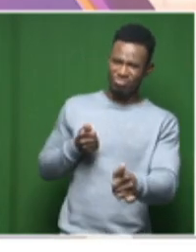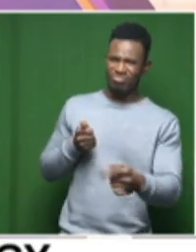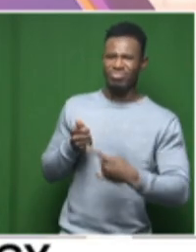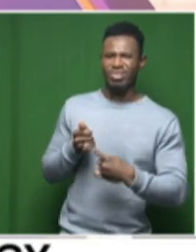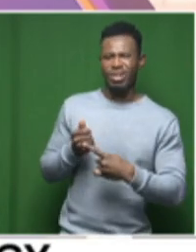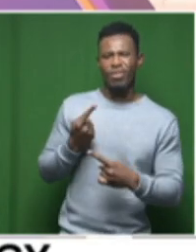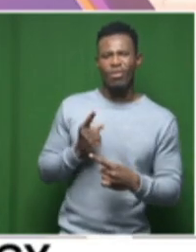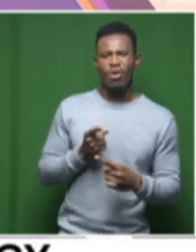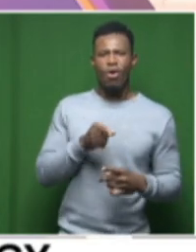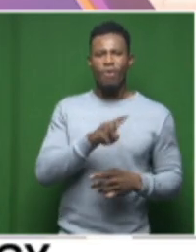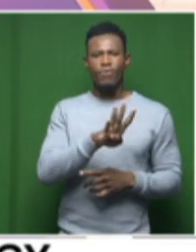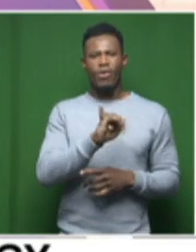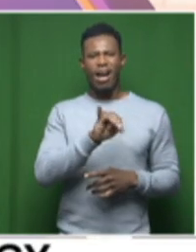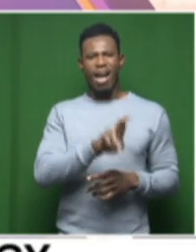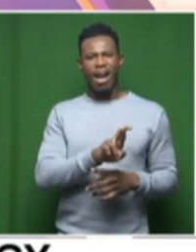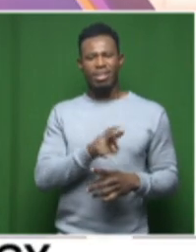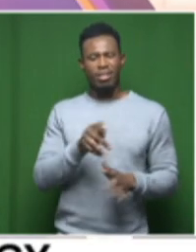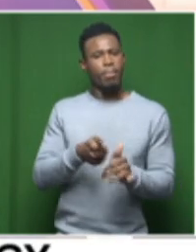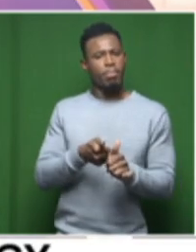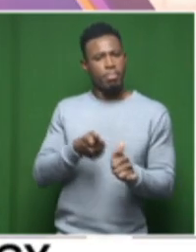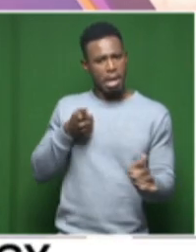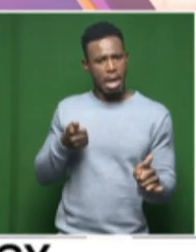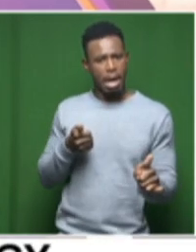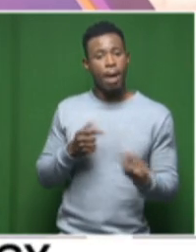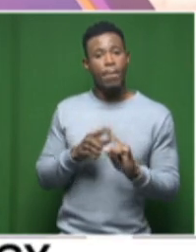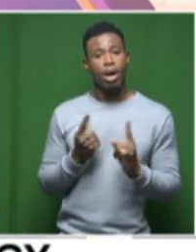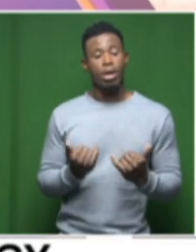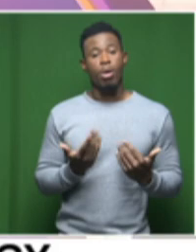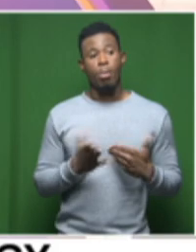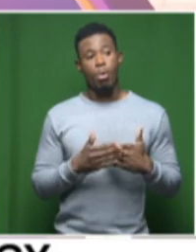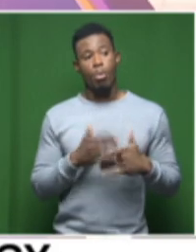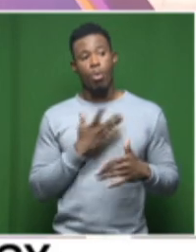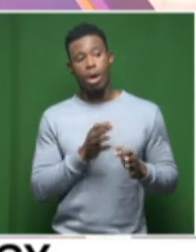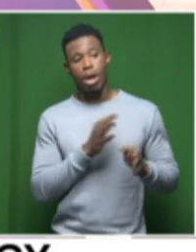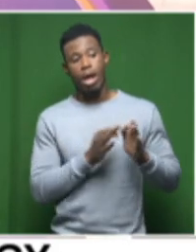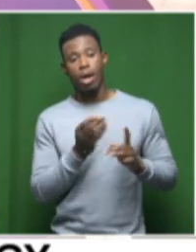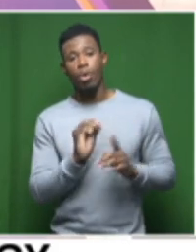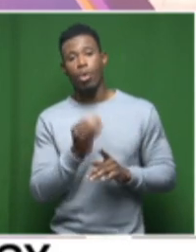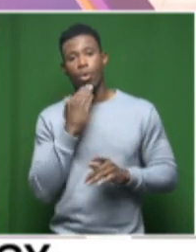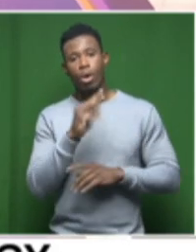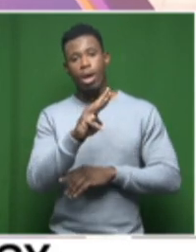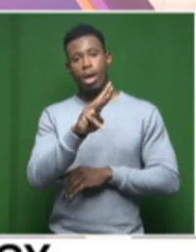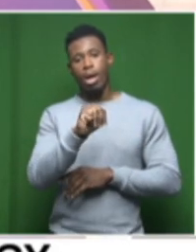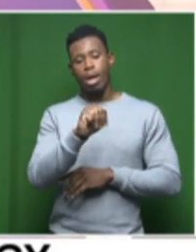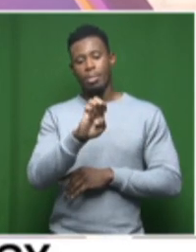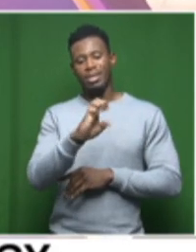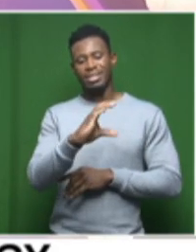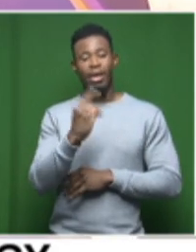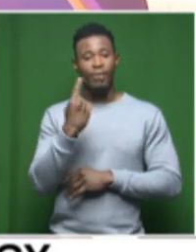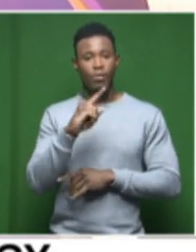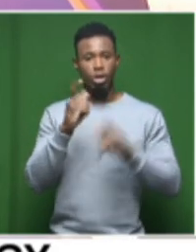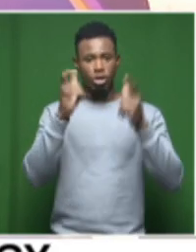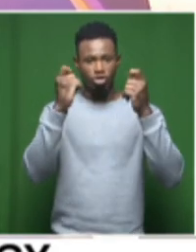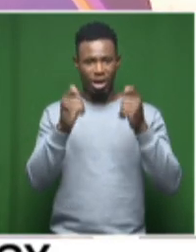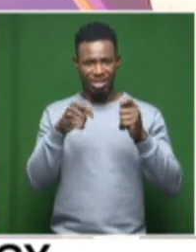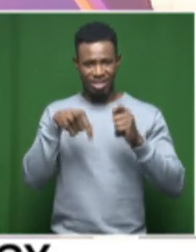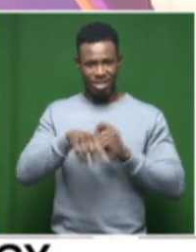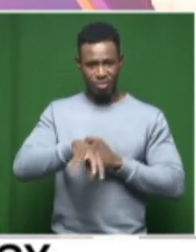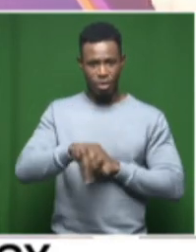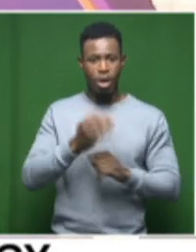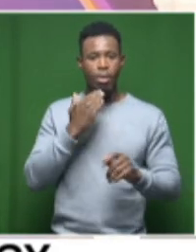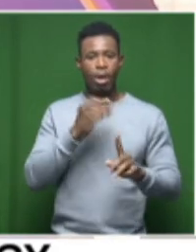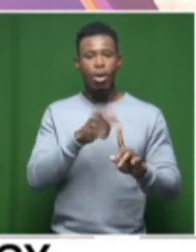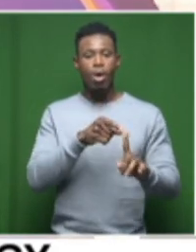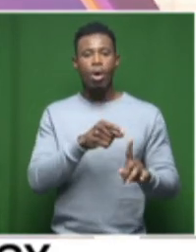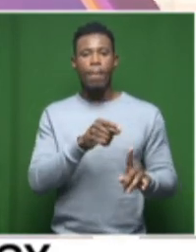this revolution is presenting. But to tell us more about this, we have MEC for Treasury in the province, Ms.